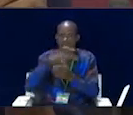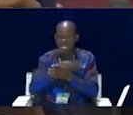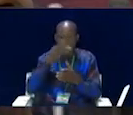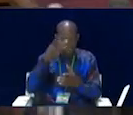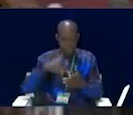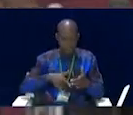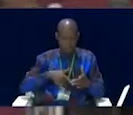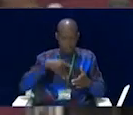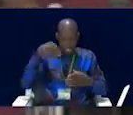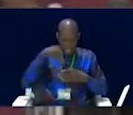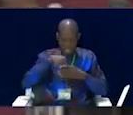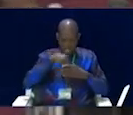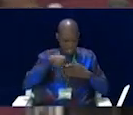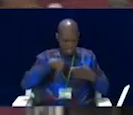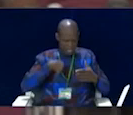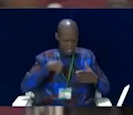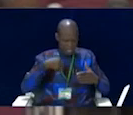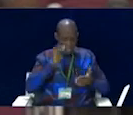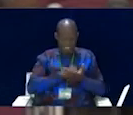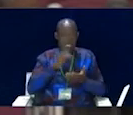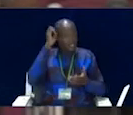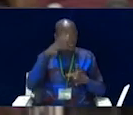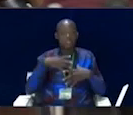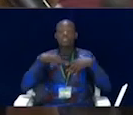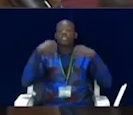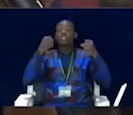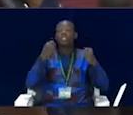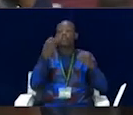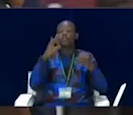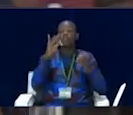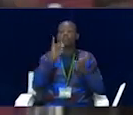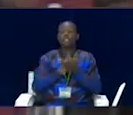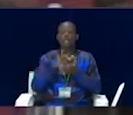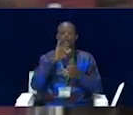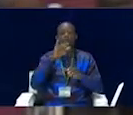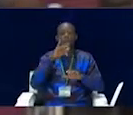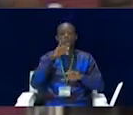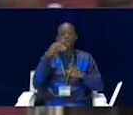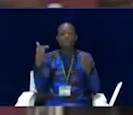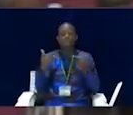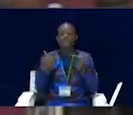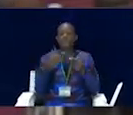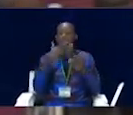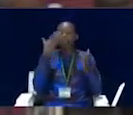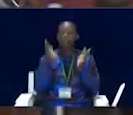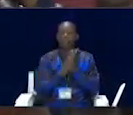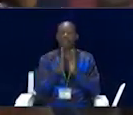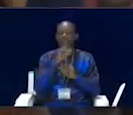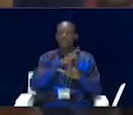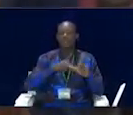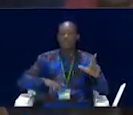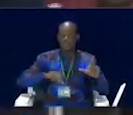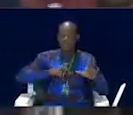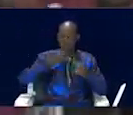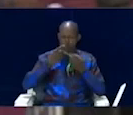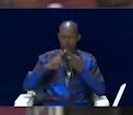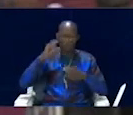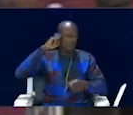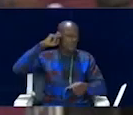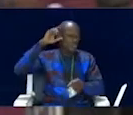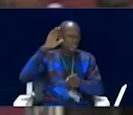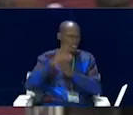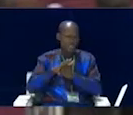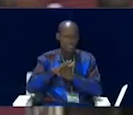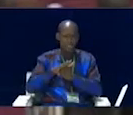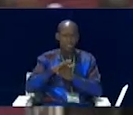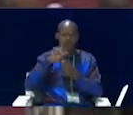body that she was healed of that plague. Praise the Lord. May I decree to someone listening to me